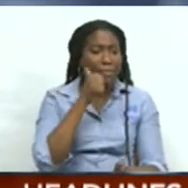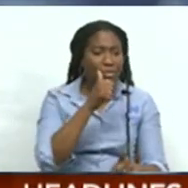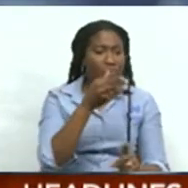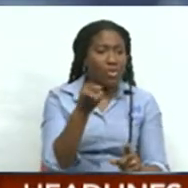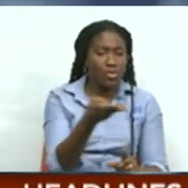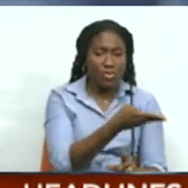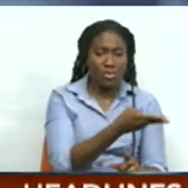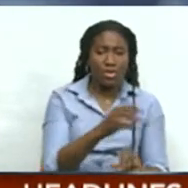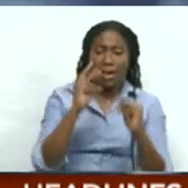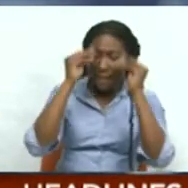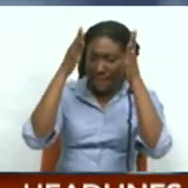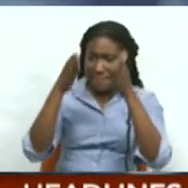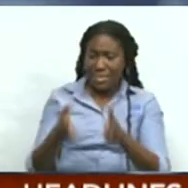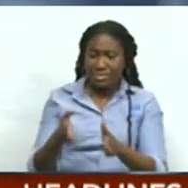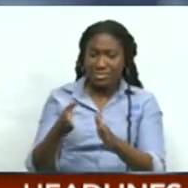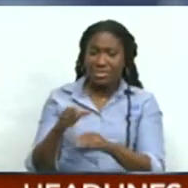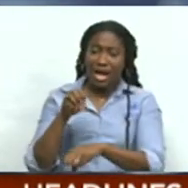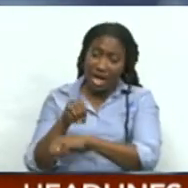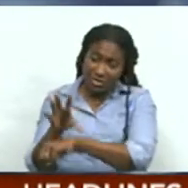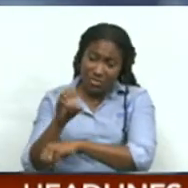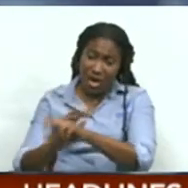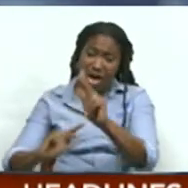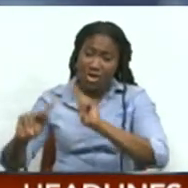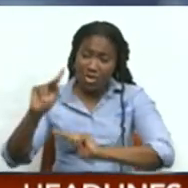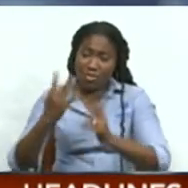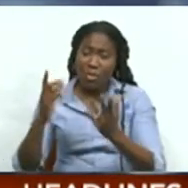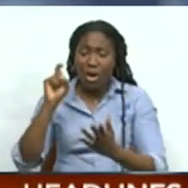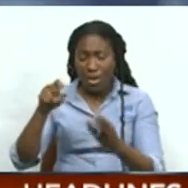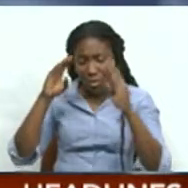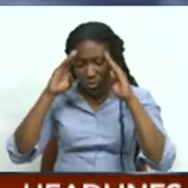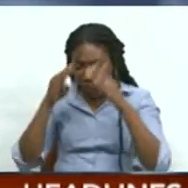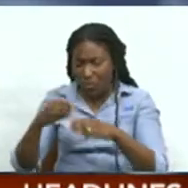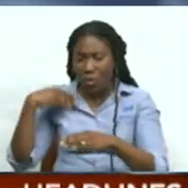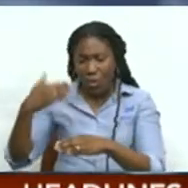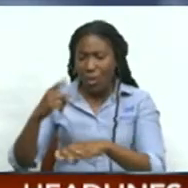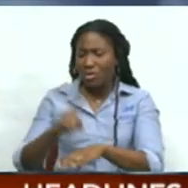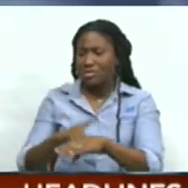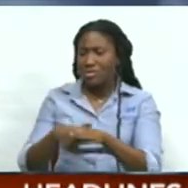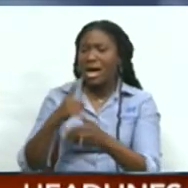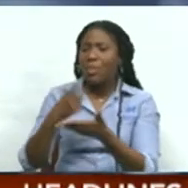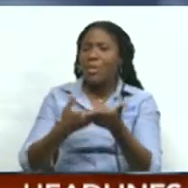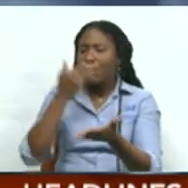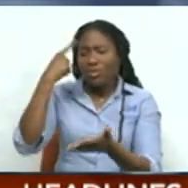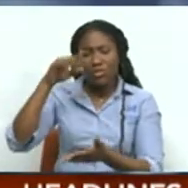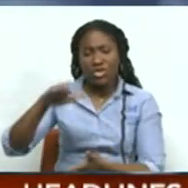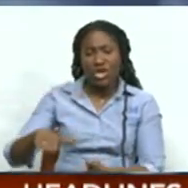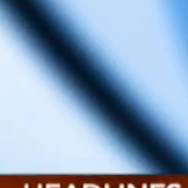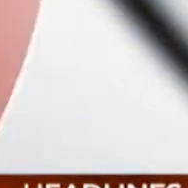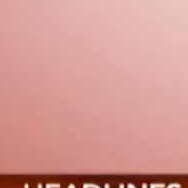those in the child protection system that their focus should always be in the best interest of the child.